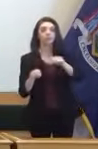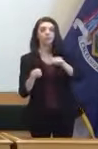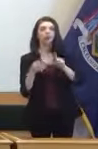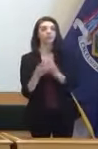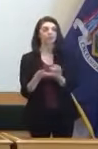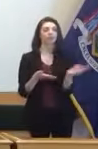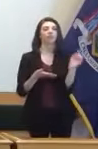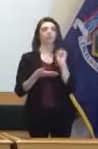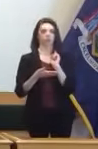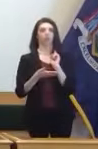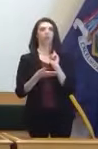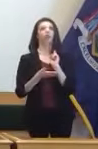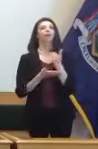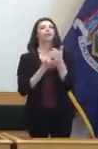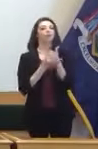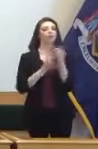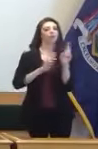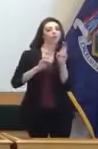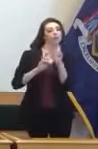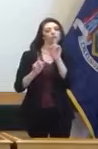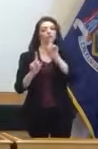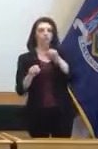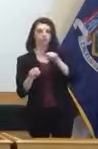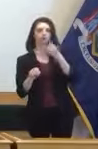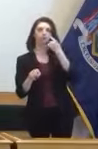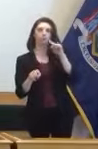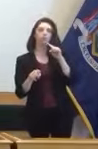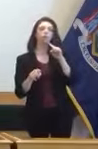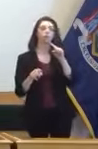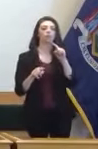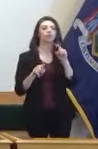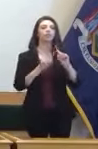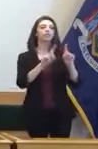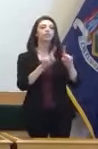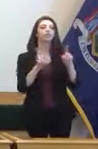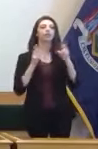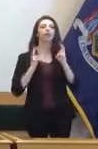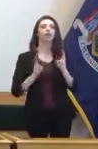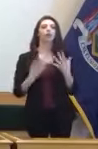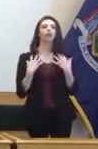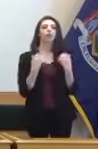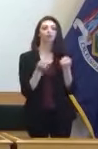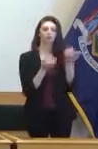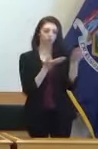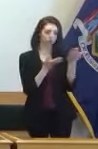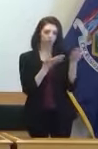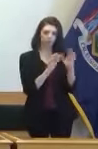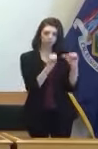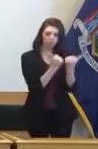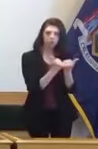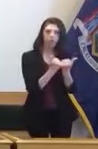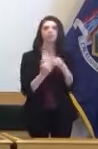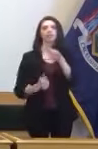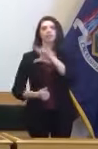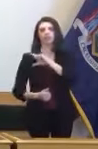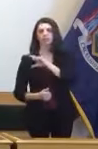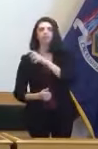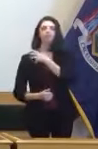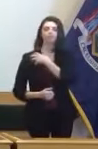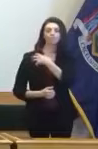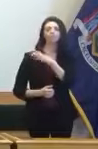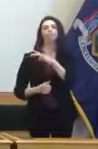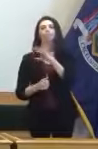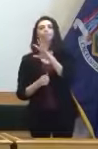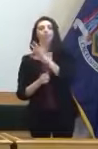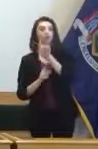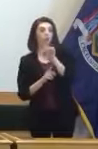coordinate response and preparation activities among health and human service agencies, law enforcement, 911, fire and